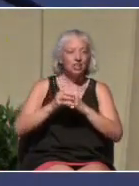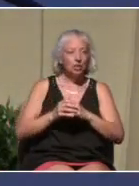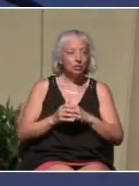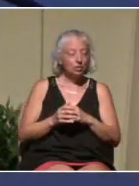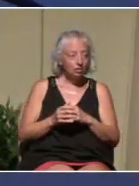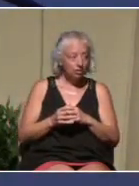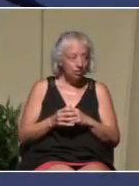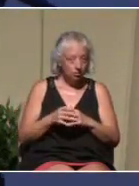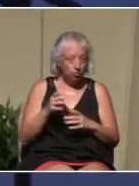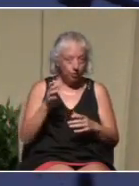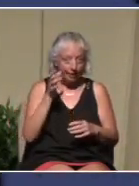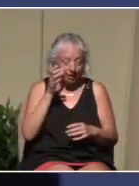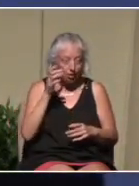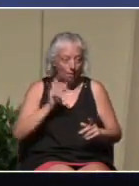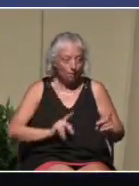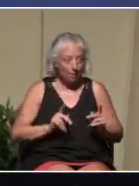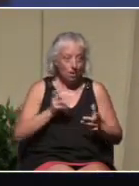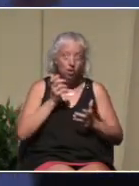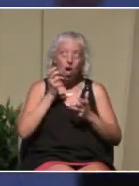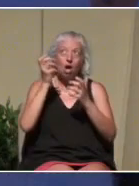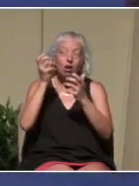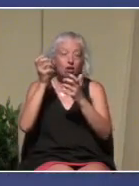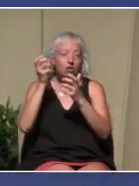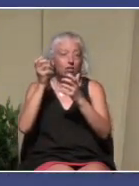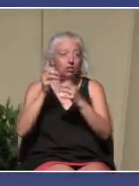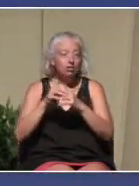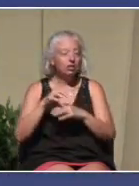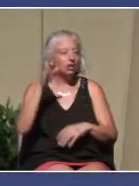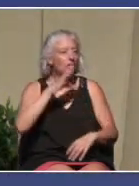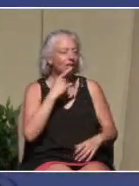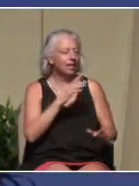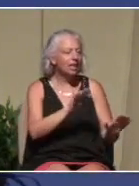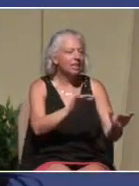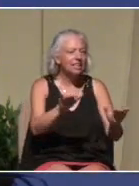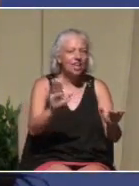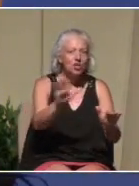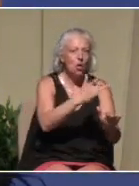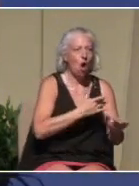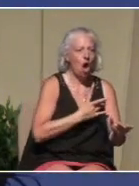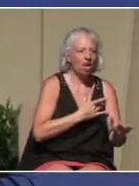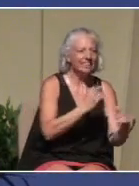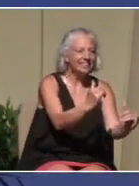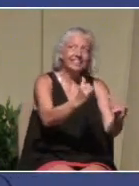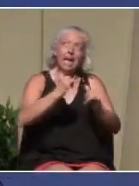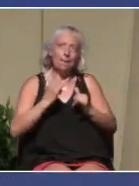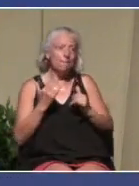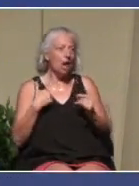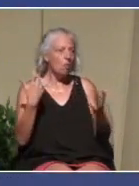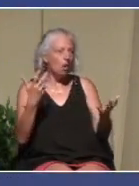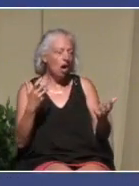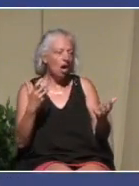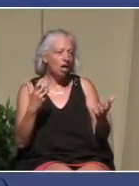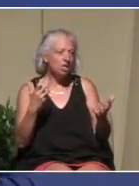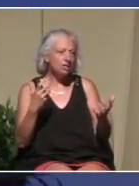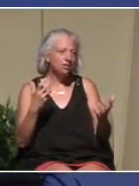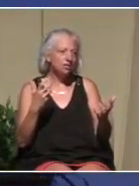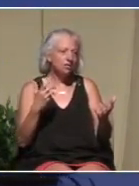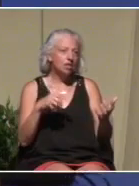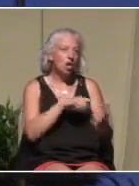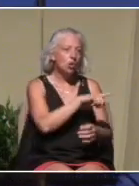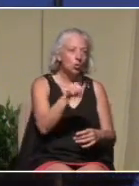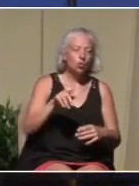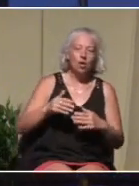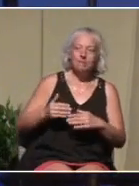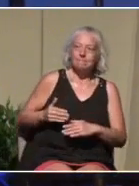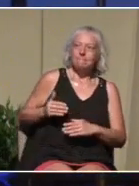what people are calling out and crying out? And God says, I want your heart to be my heart. And I want you to step